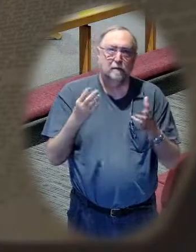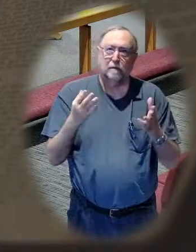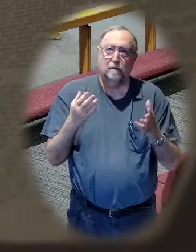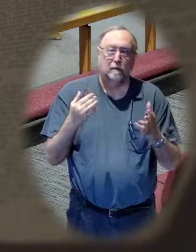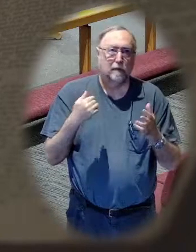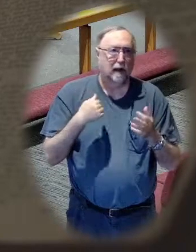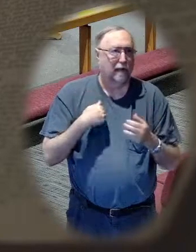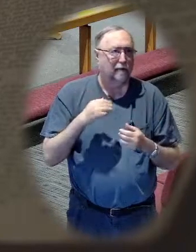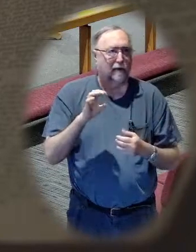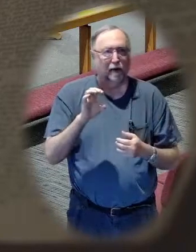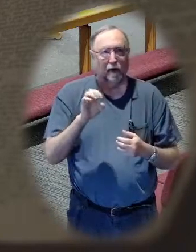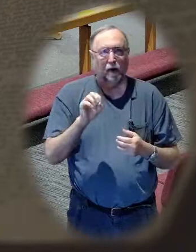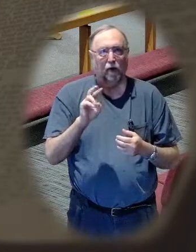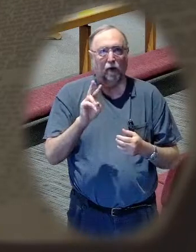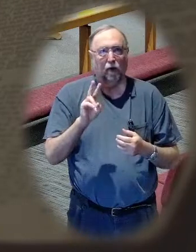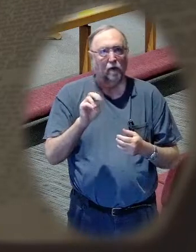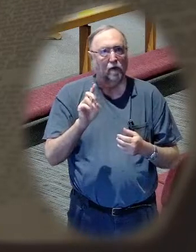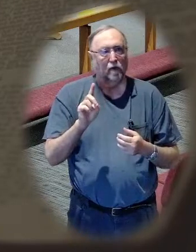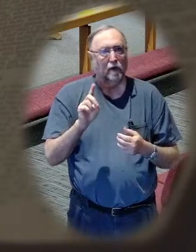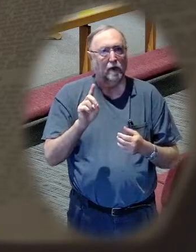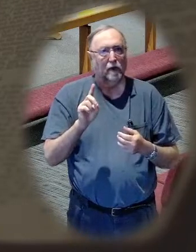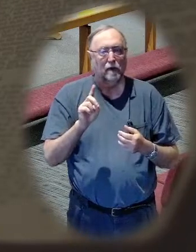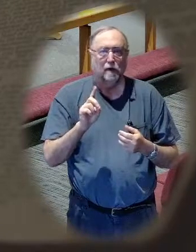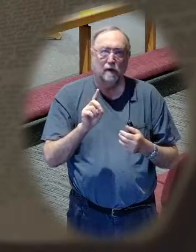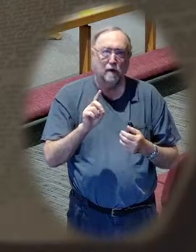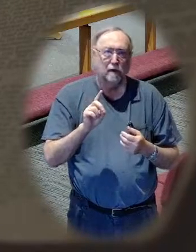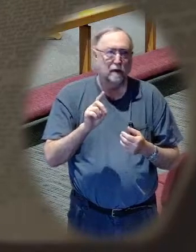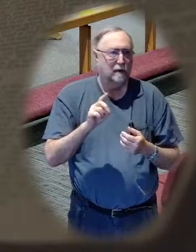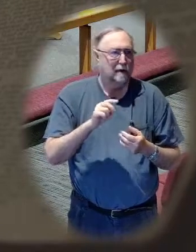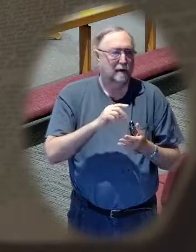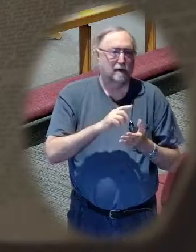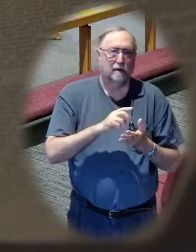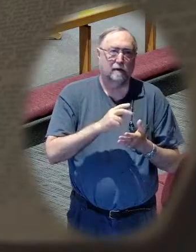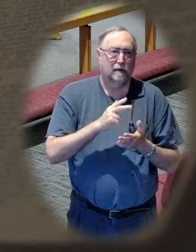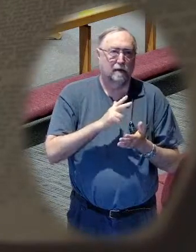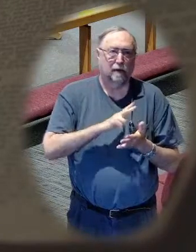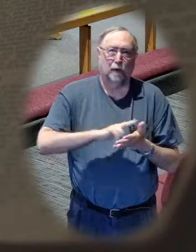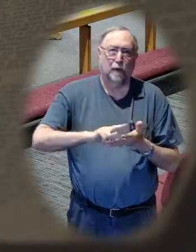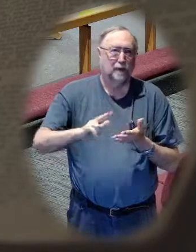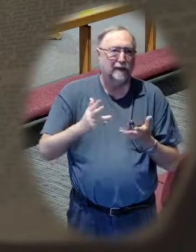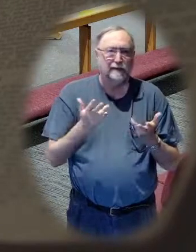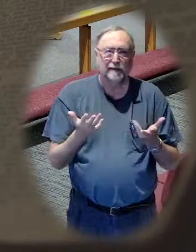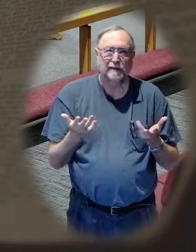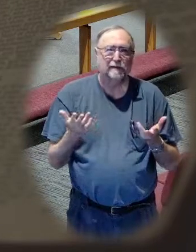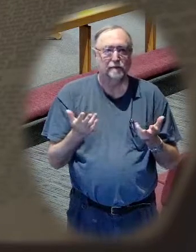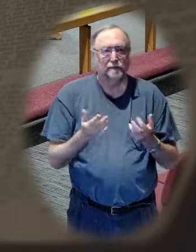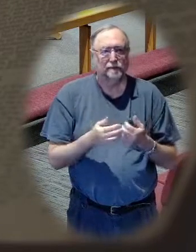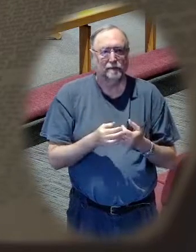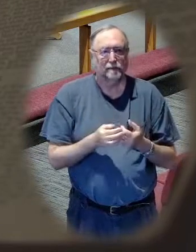stricken with COVID, especially over these last few weeks.